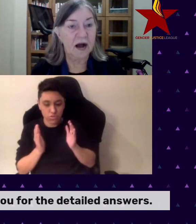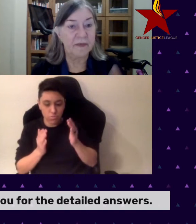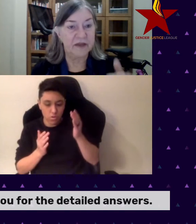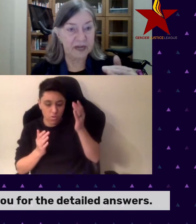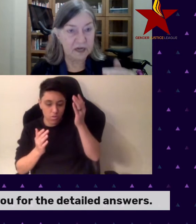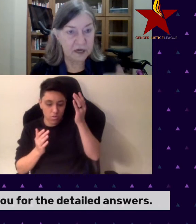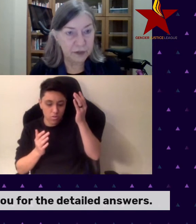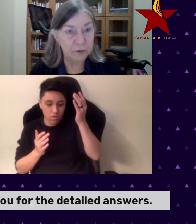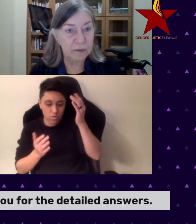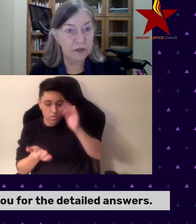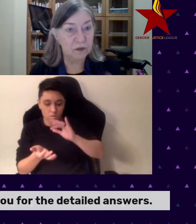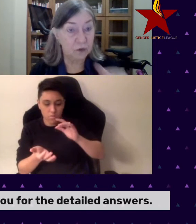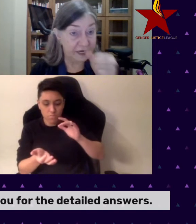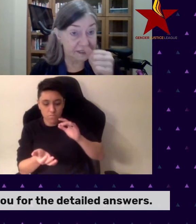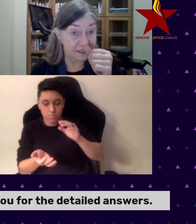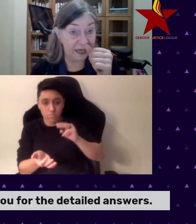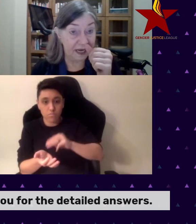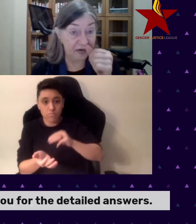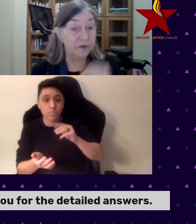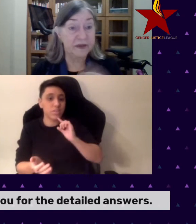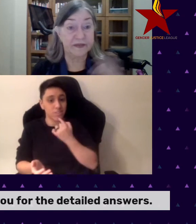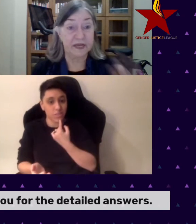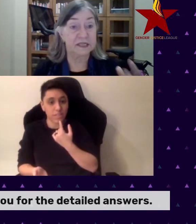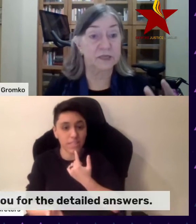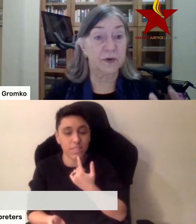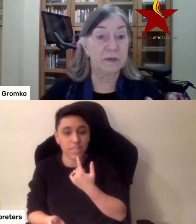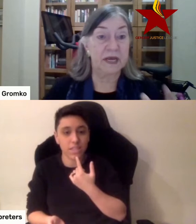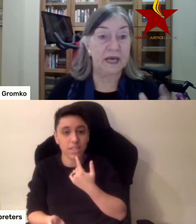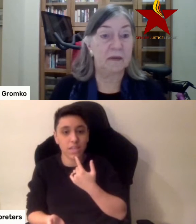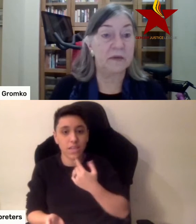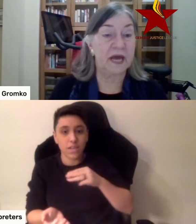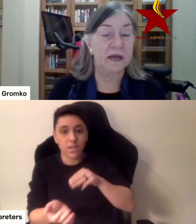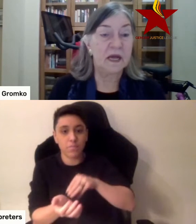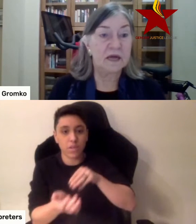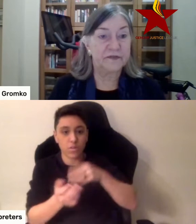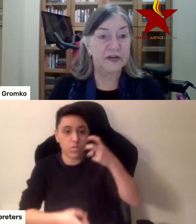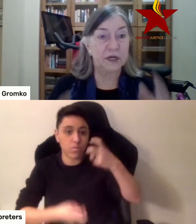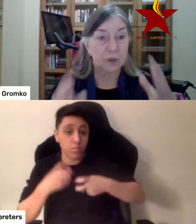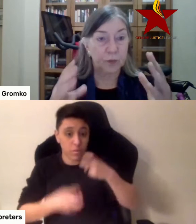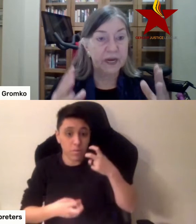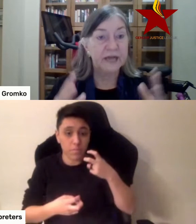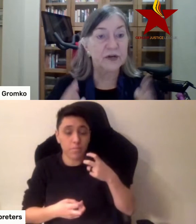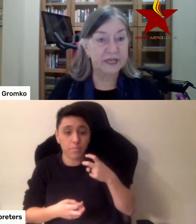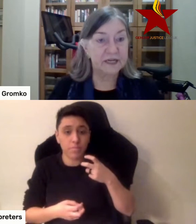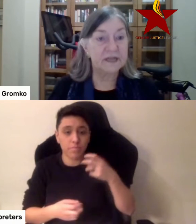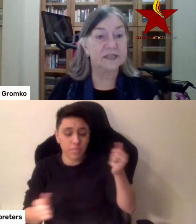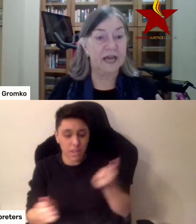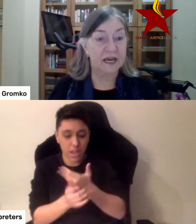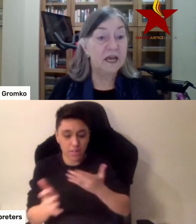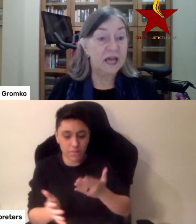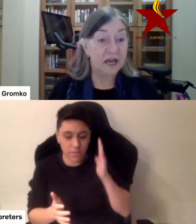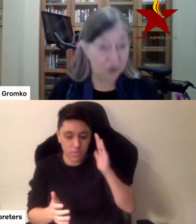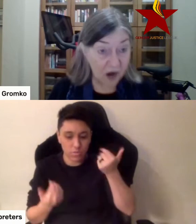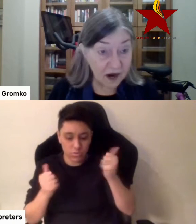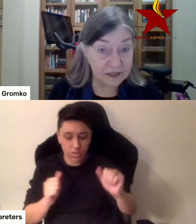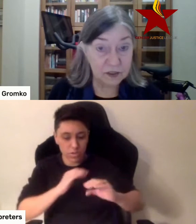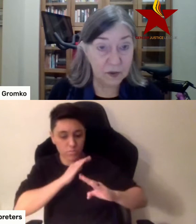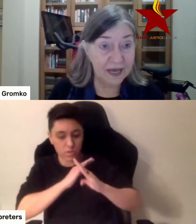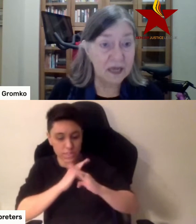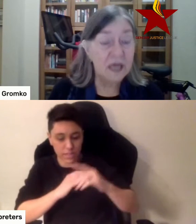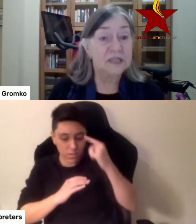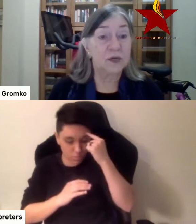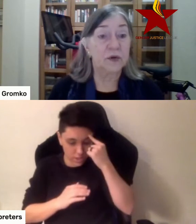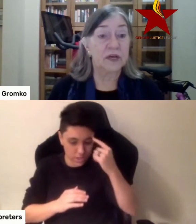okay, if in an acute medical crisis, everything is going to be aimed at defending your brain, your kidneys, and your